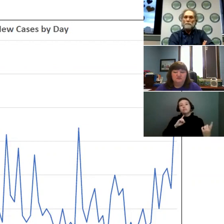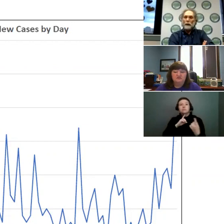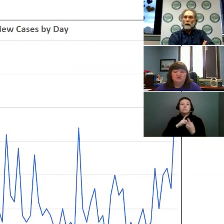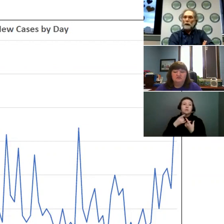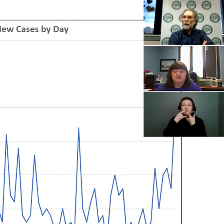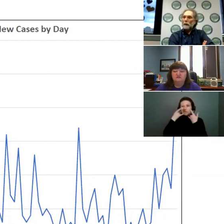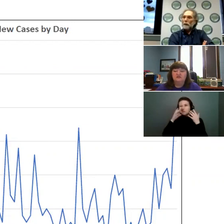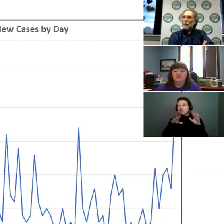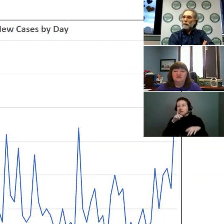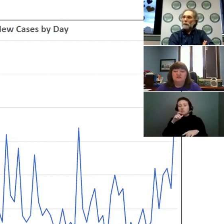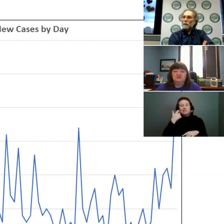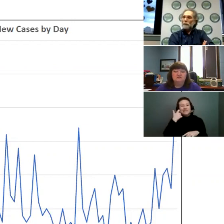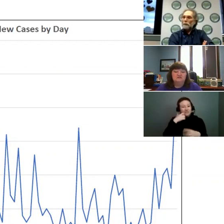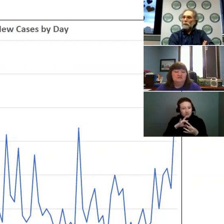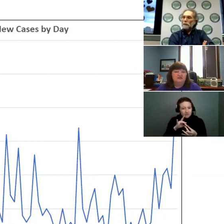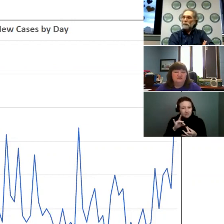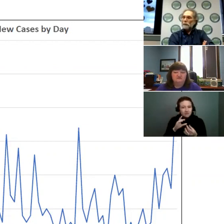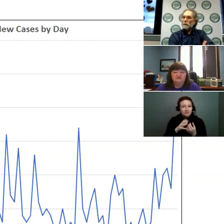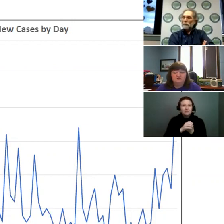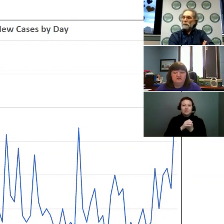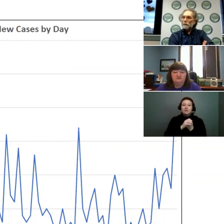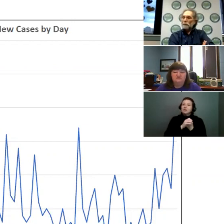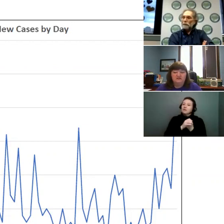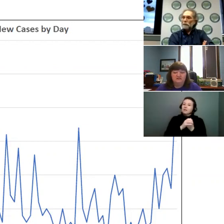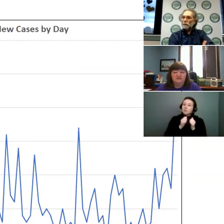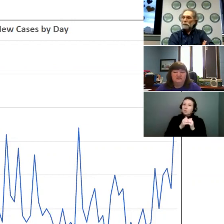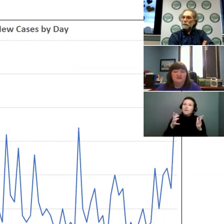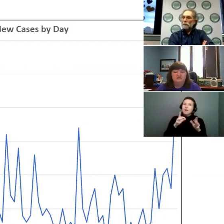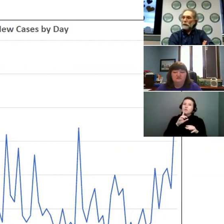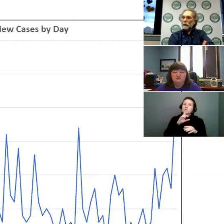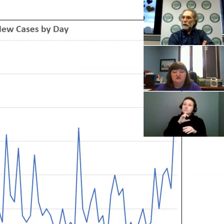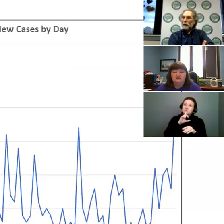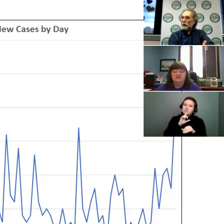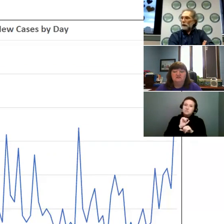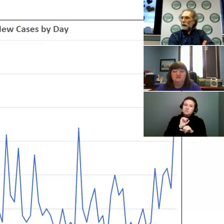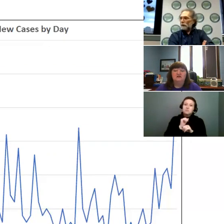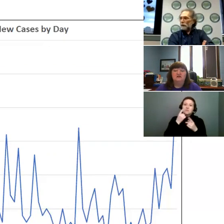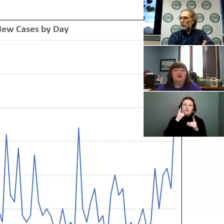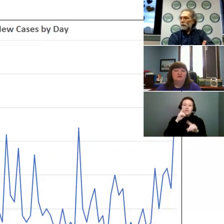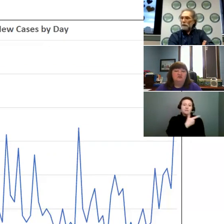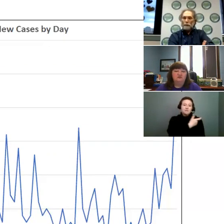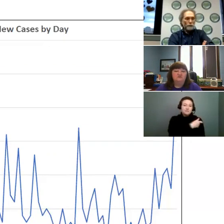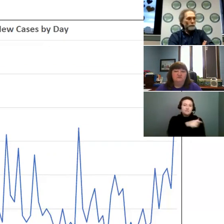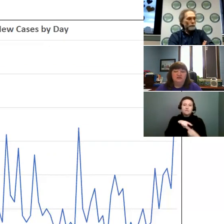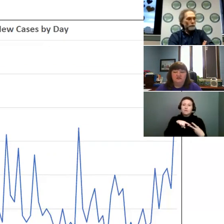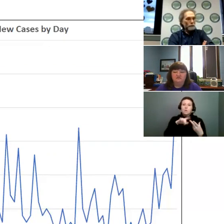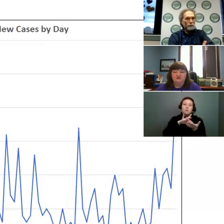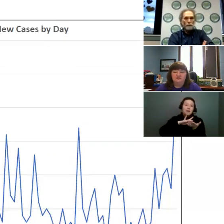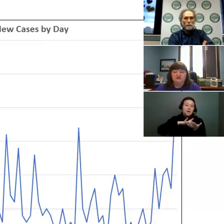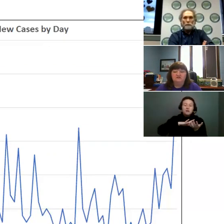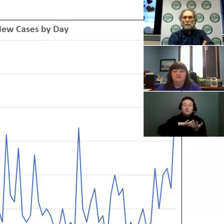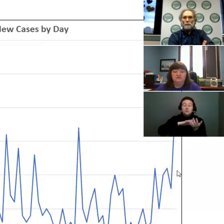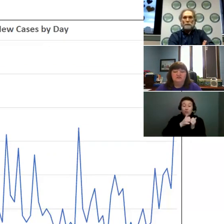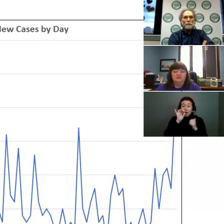we've just talked about. Until there's an effective treatment or vaccine, those two actions, along with frequent